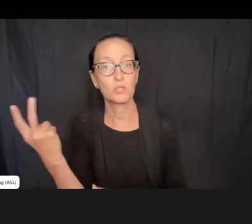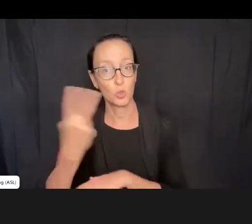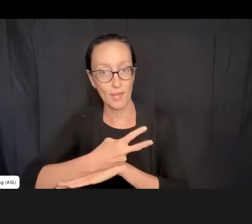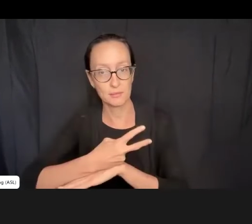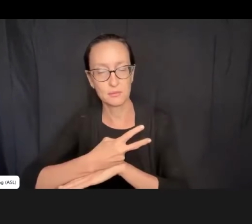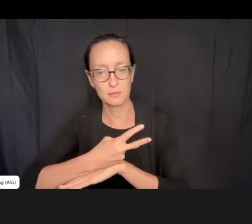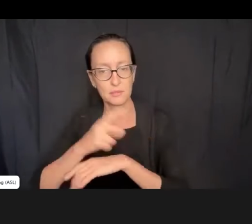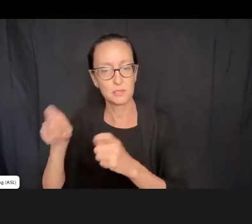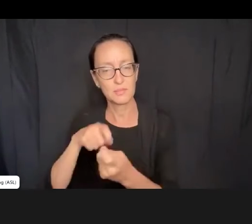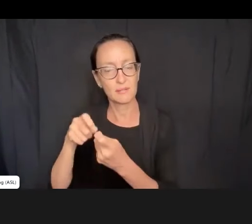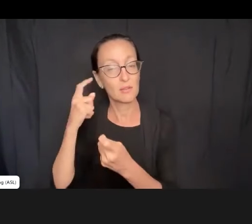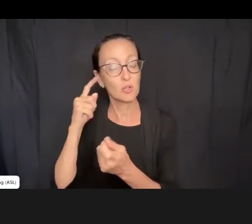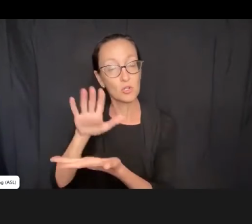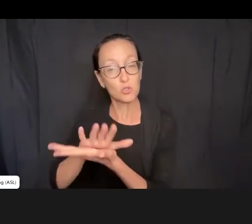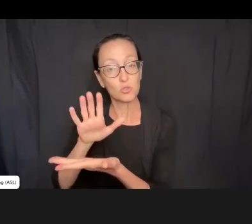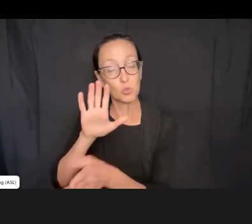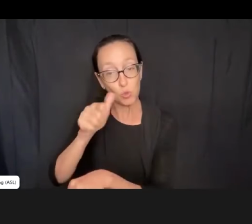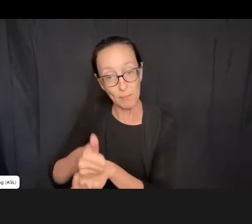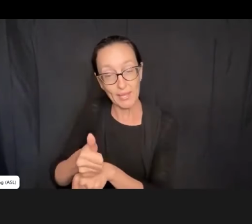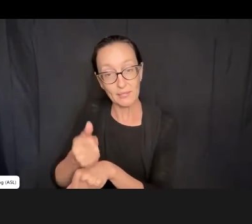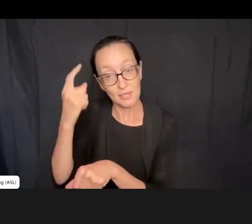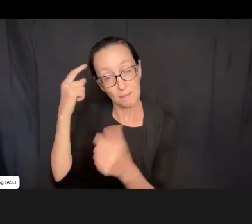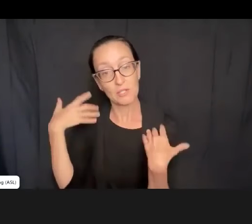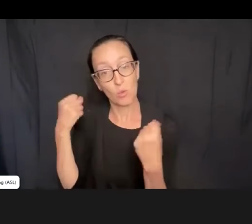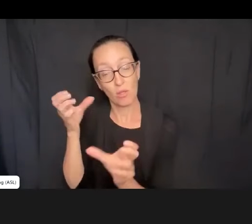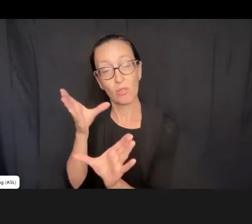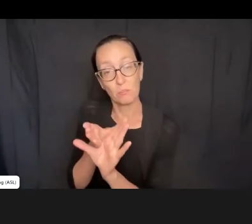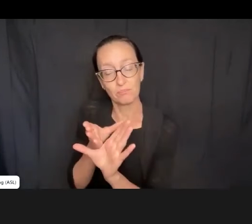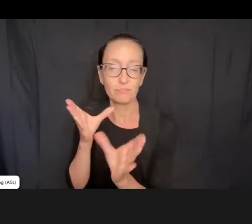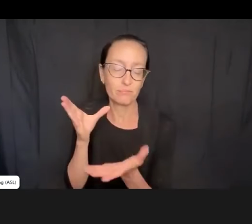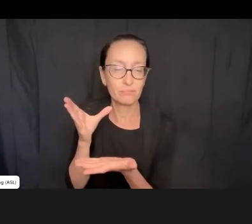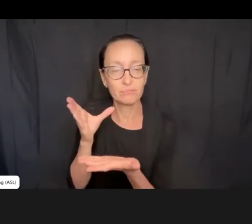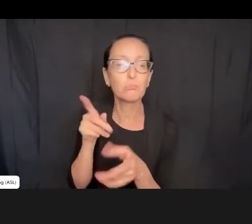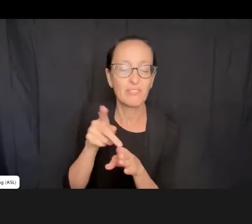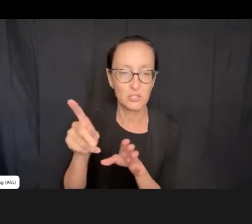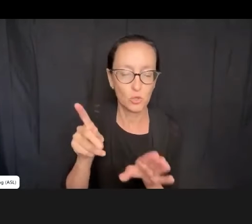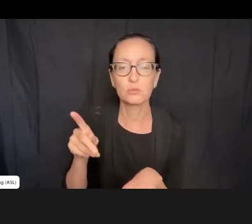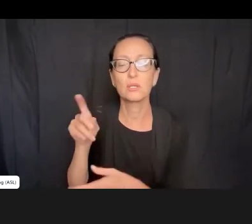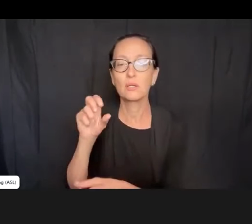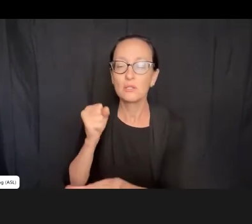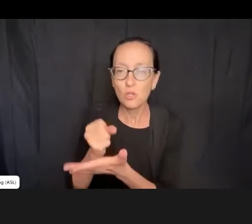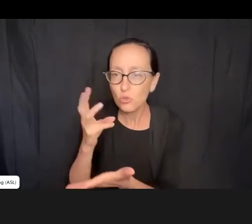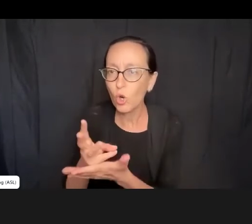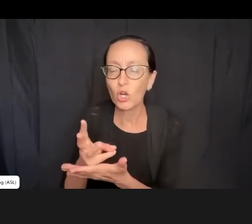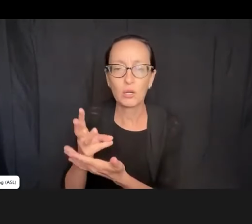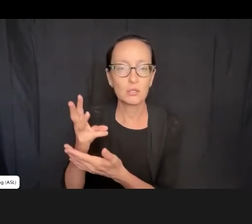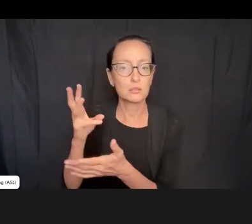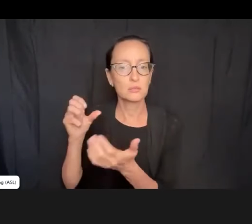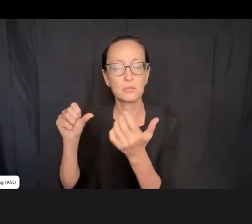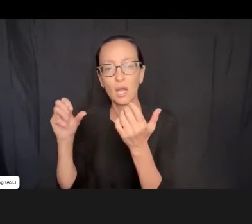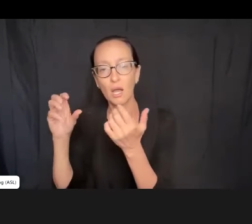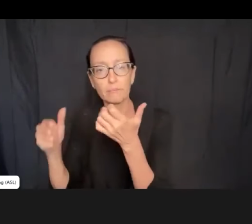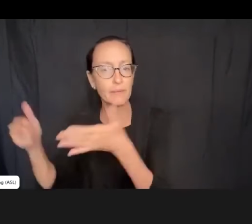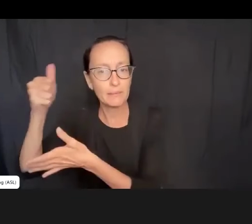specifically for school-based mental health professionals, so school psychologists, school counselors, school social workers, Also, we include school nurses in